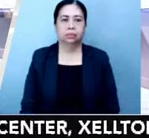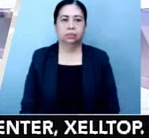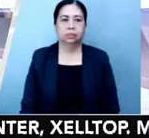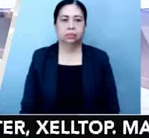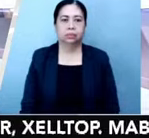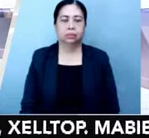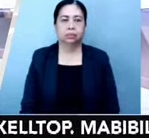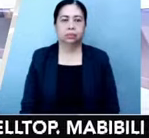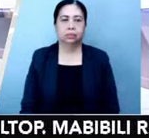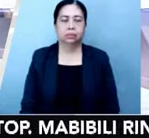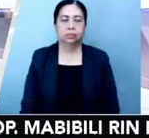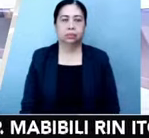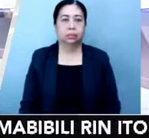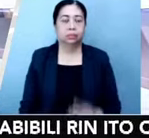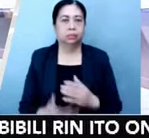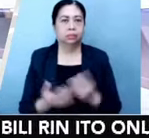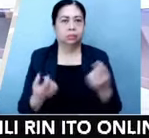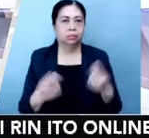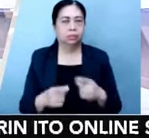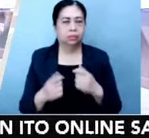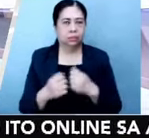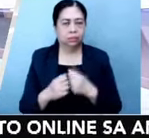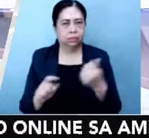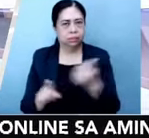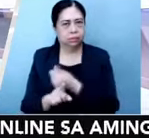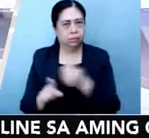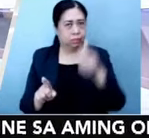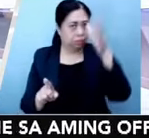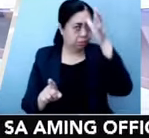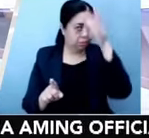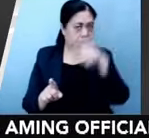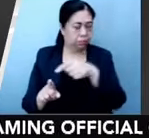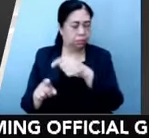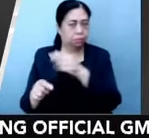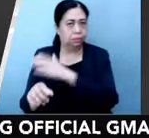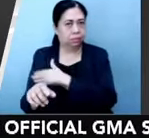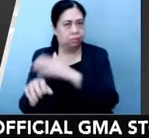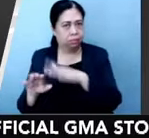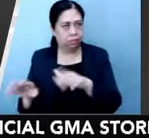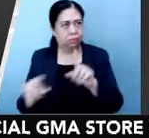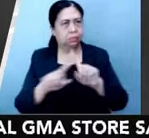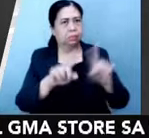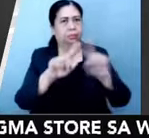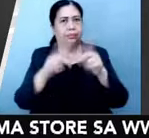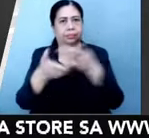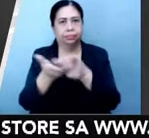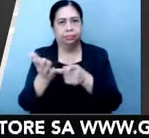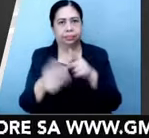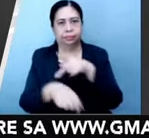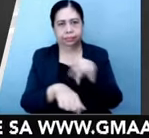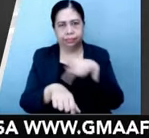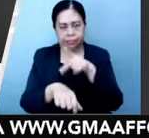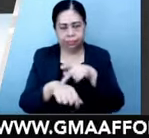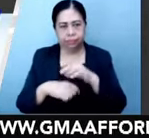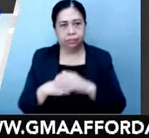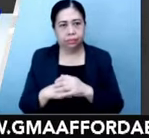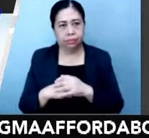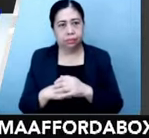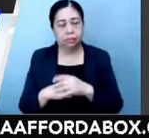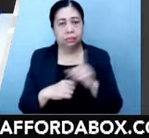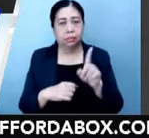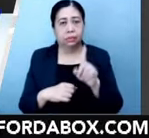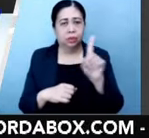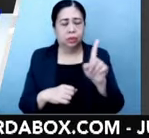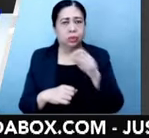Presidente ng pananakit ng mga ama sa anak ang naiulat sa iba't ibang bahagi ng bansa. Sa Talakag, Bukidnon, patay ang isang taong gulang na batang